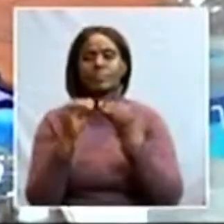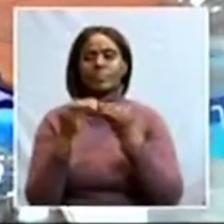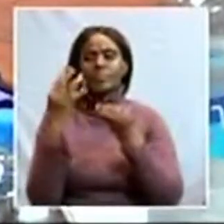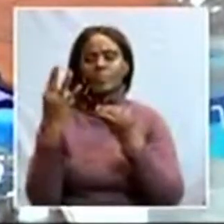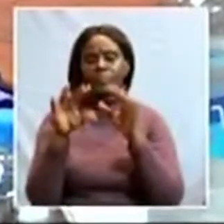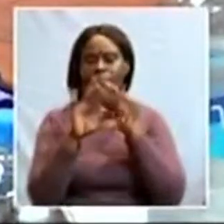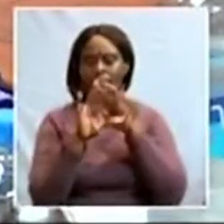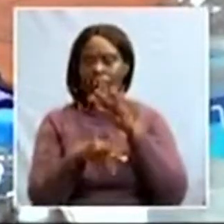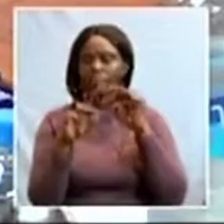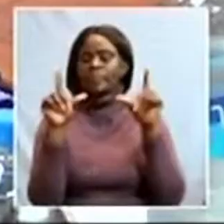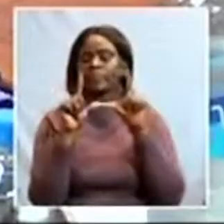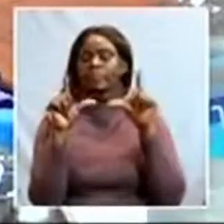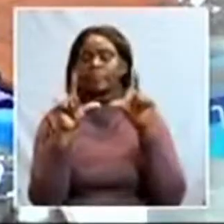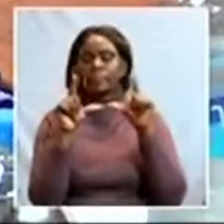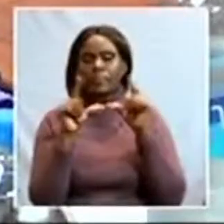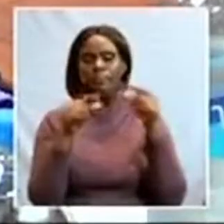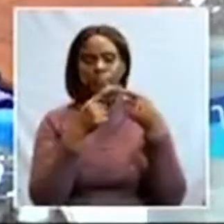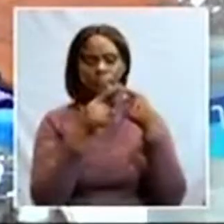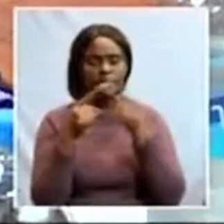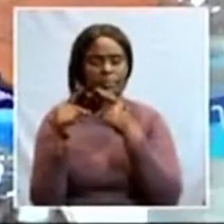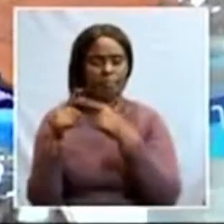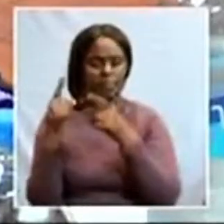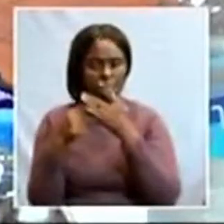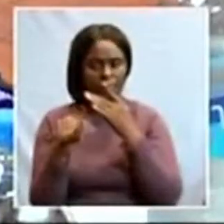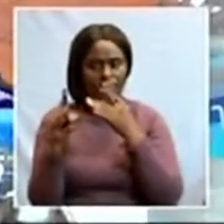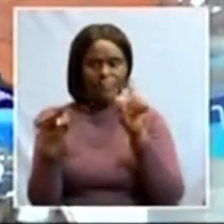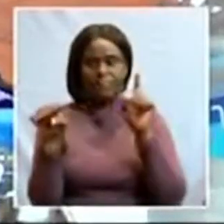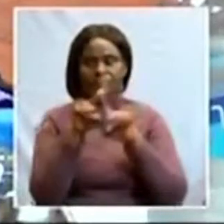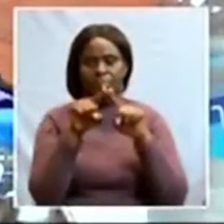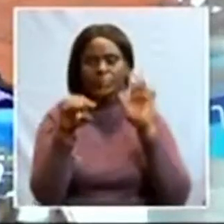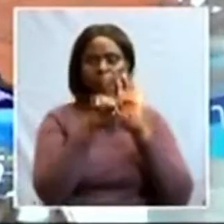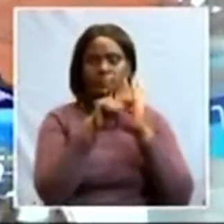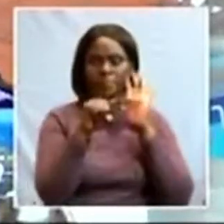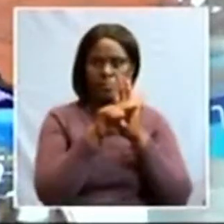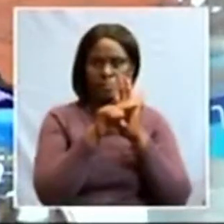under levies. The variance is negative